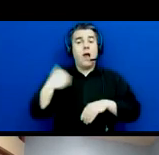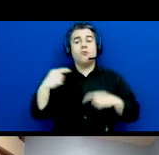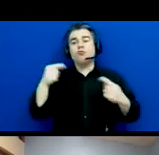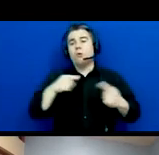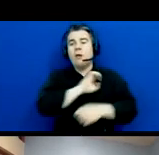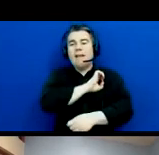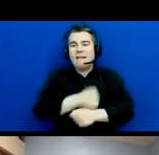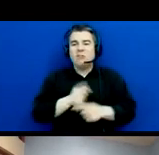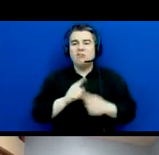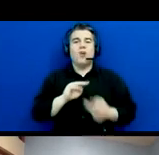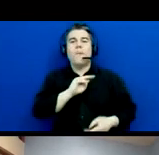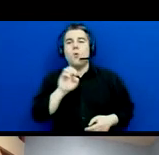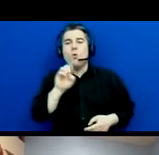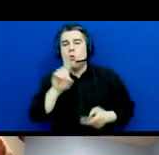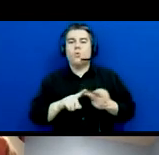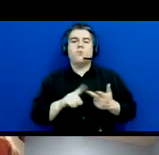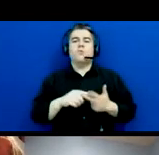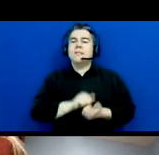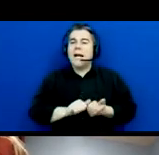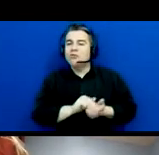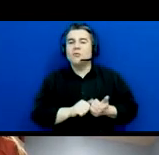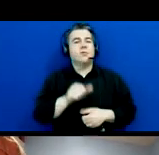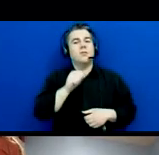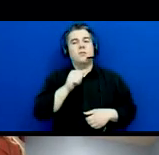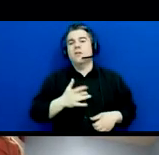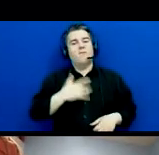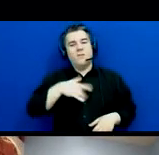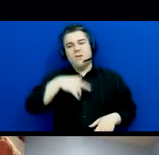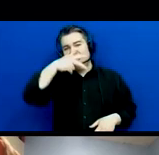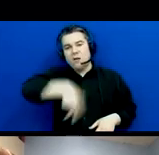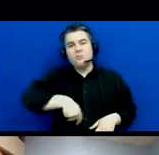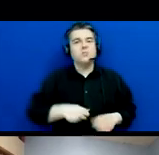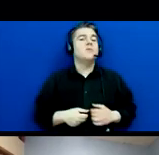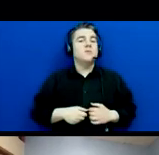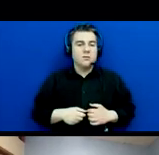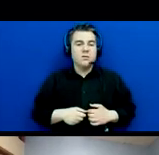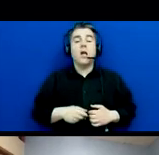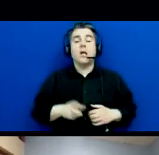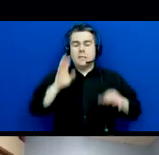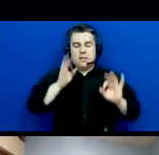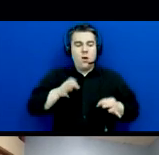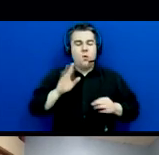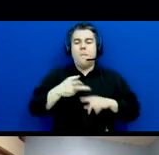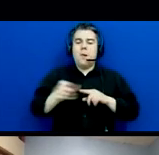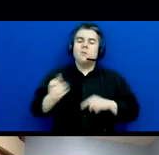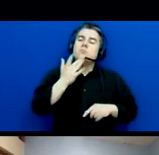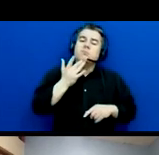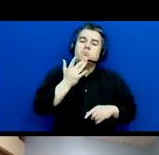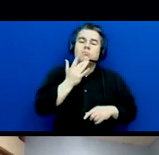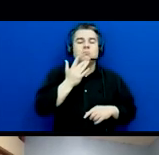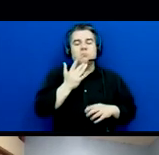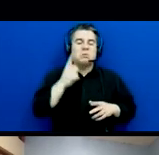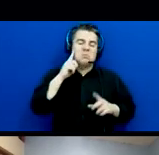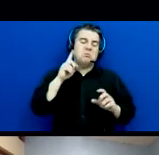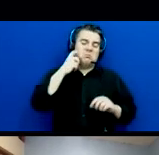energy, mood, digestion, and just simply not feeling my best. I decided to give Plexus a try, even though I was really